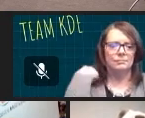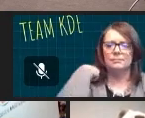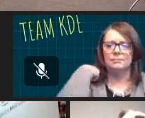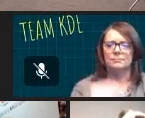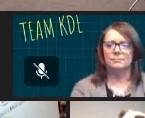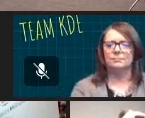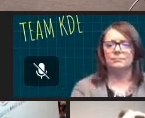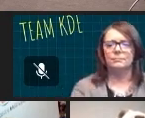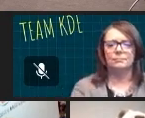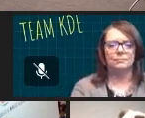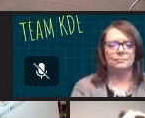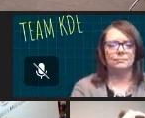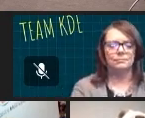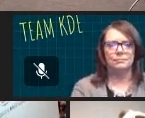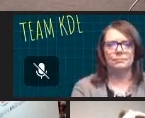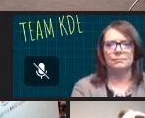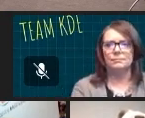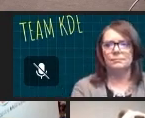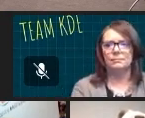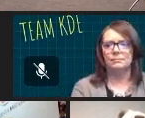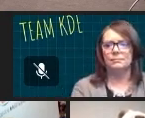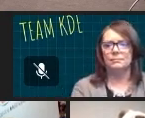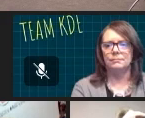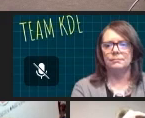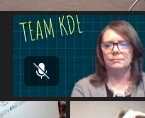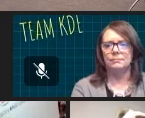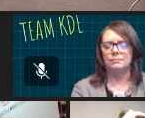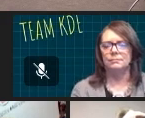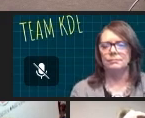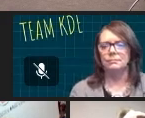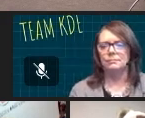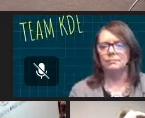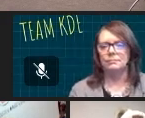Second, Chad Davison. Really.